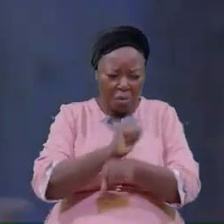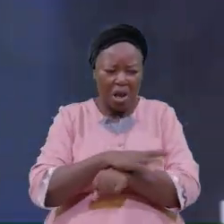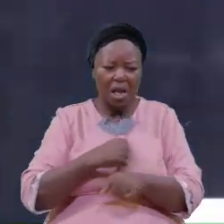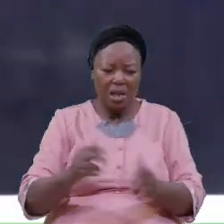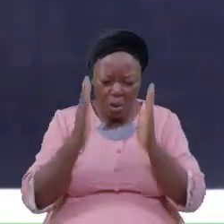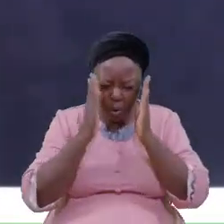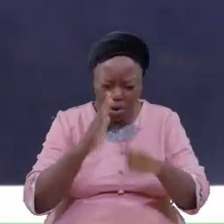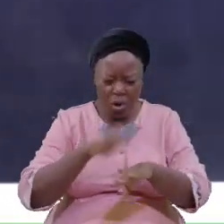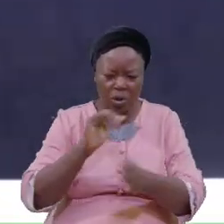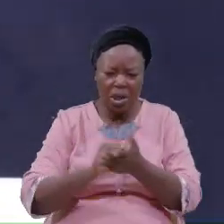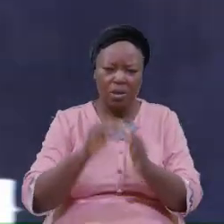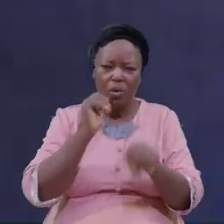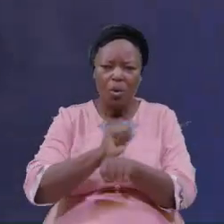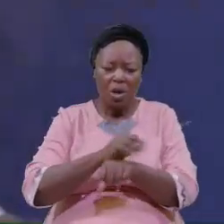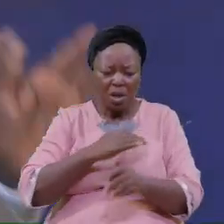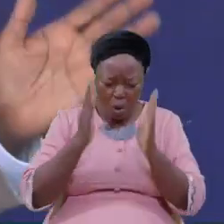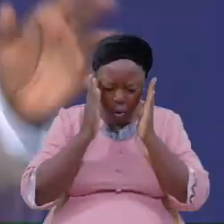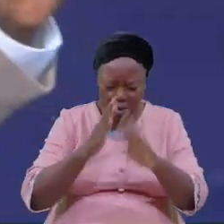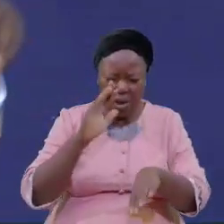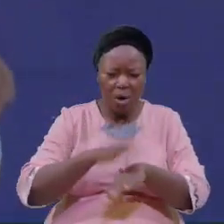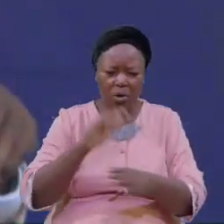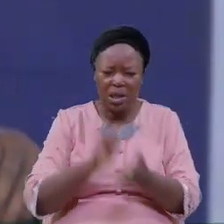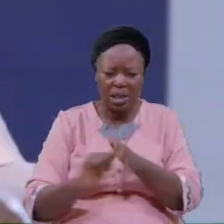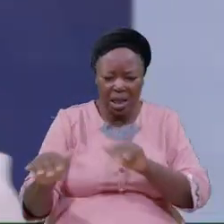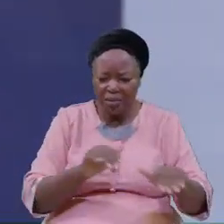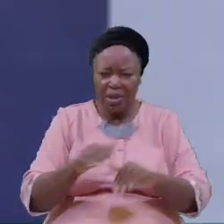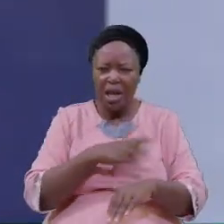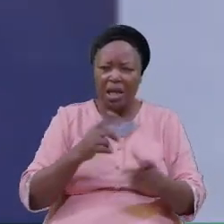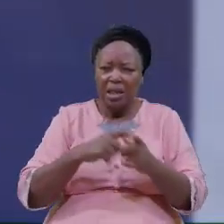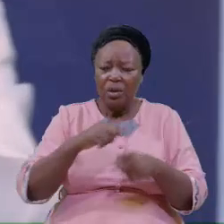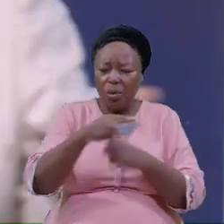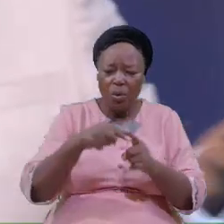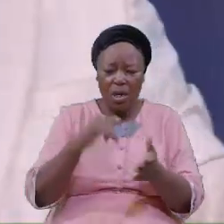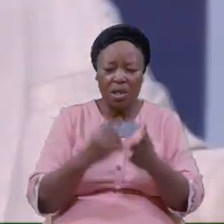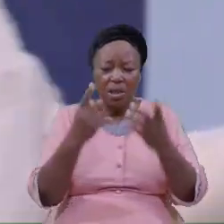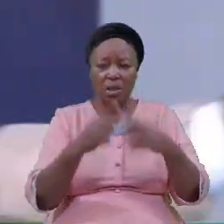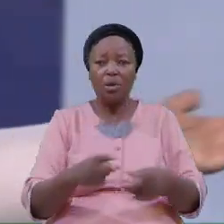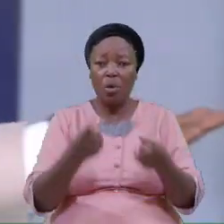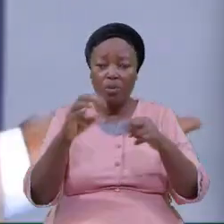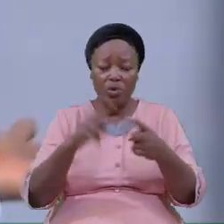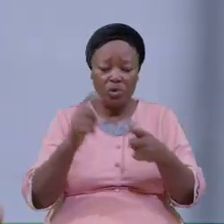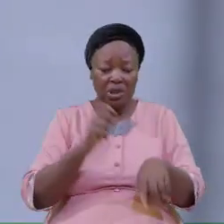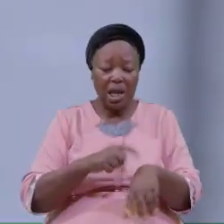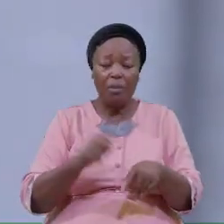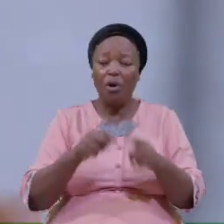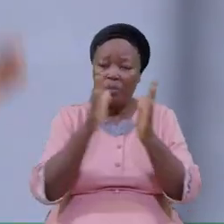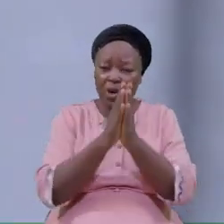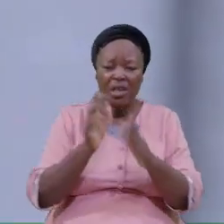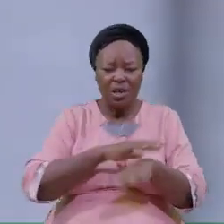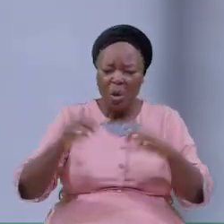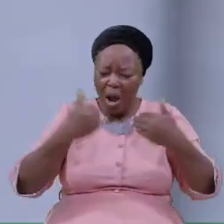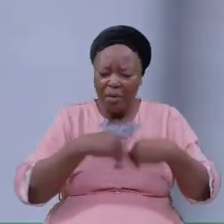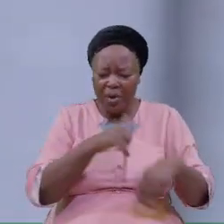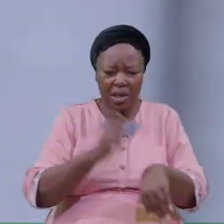They concentrate on activity. And when it comes time to pray, they don't have any time to pray.